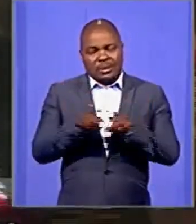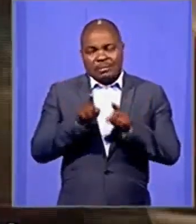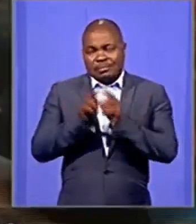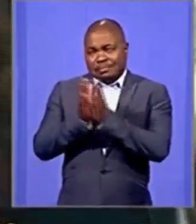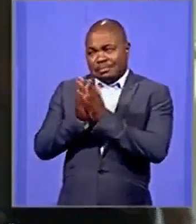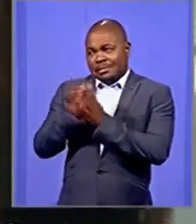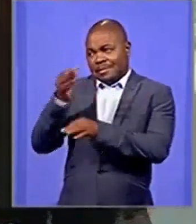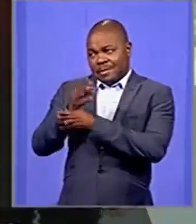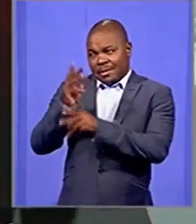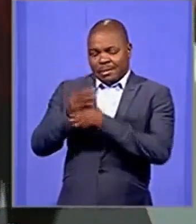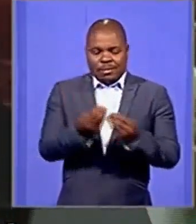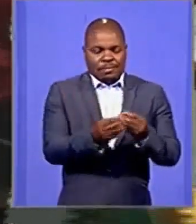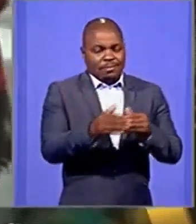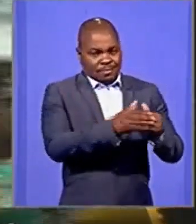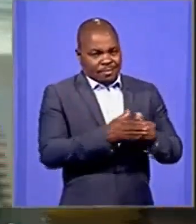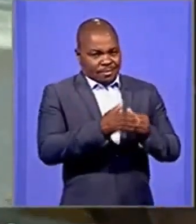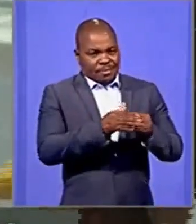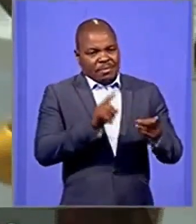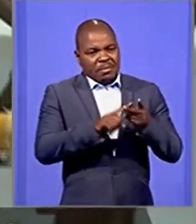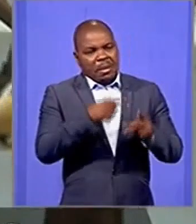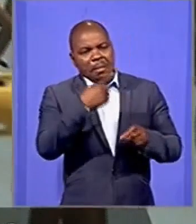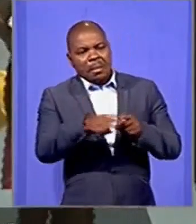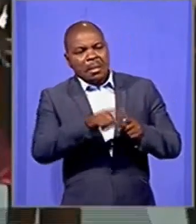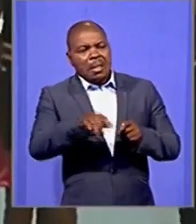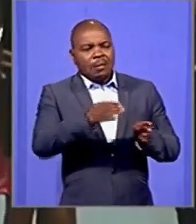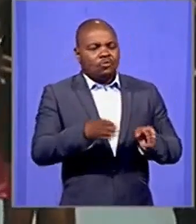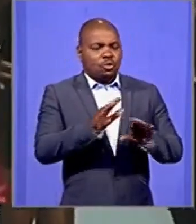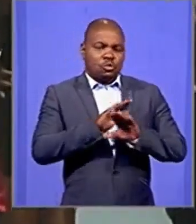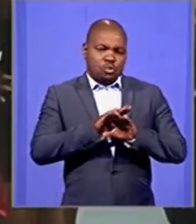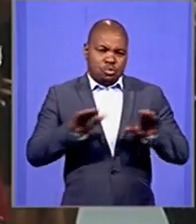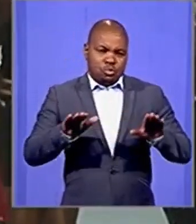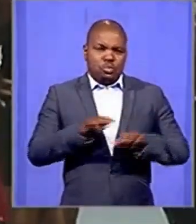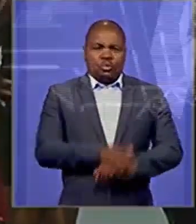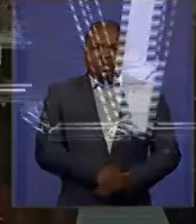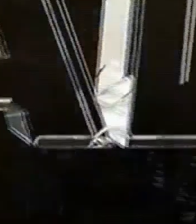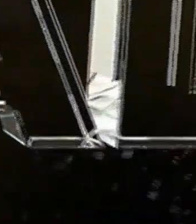ho hlokomela bana le hore bana ba se bapalle melatswaneng.